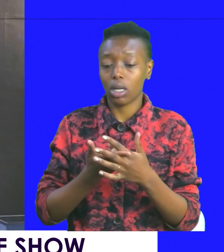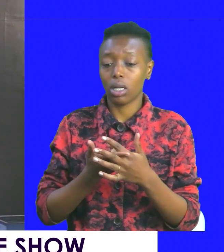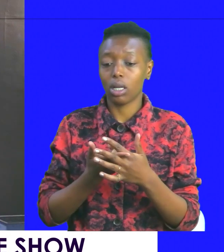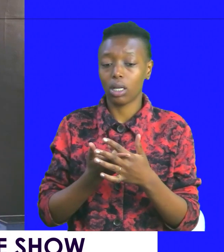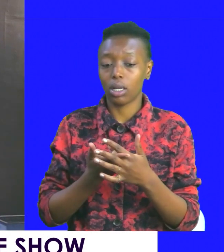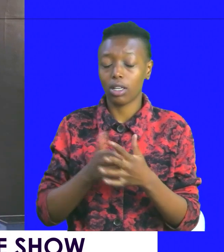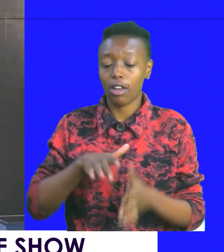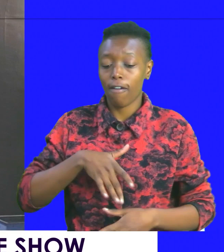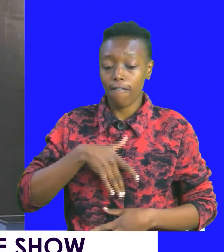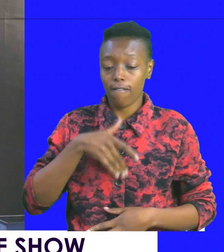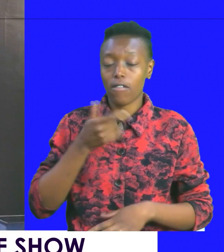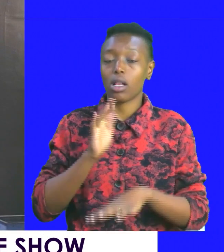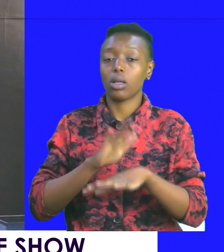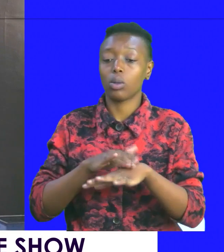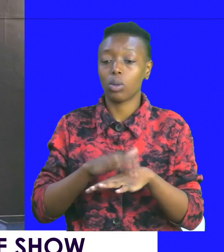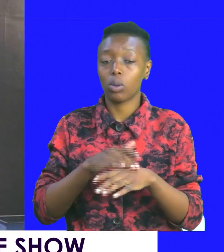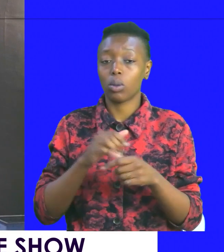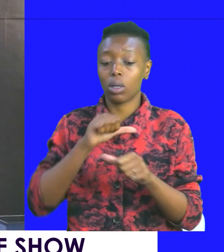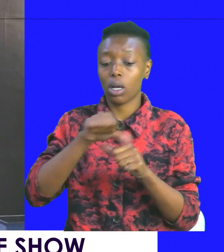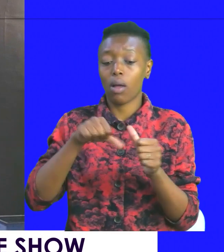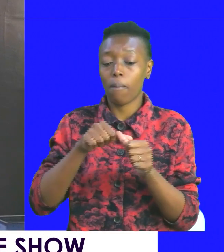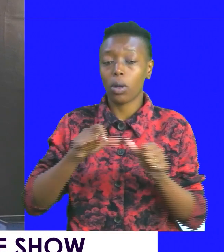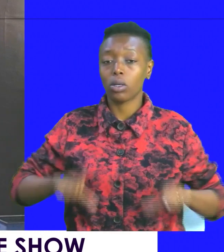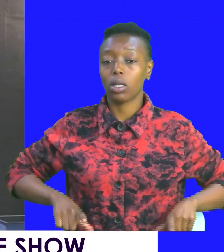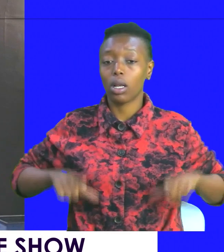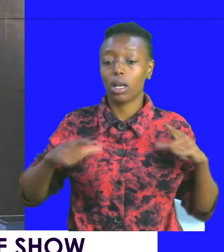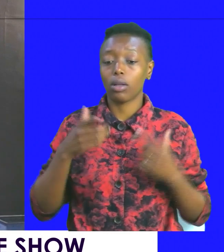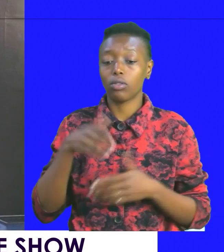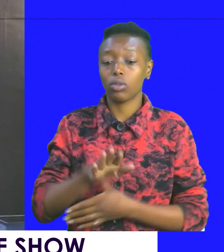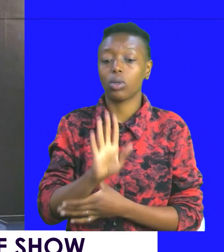know, appreciation stems from a heart, something deeper,